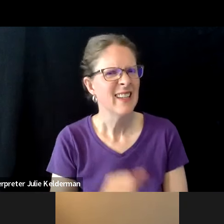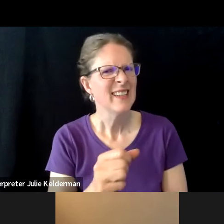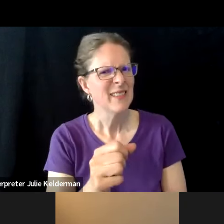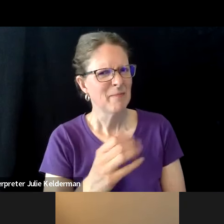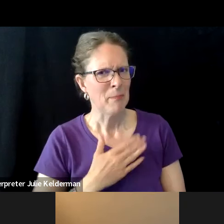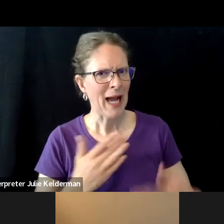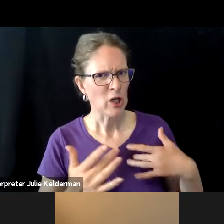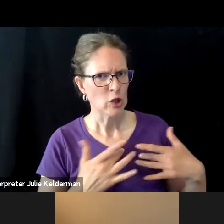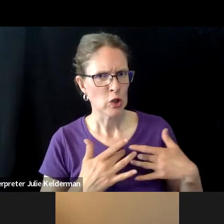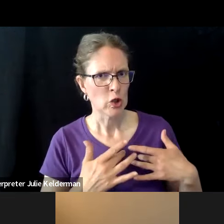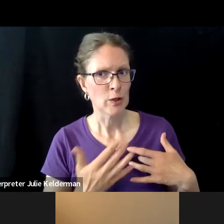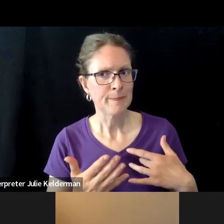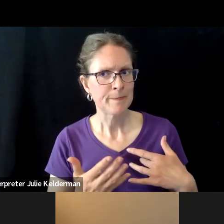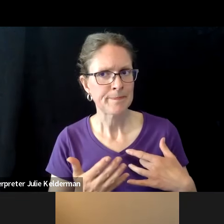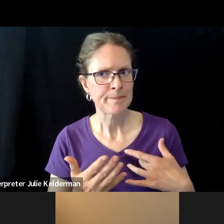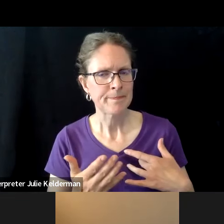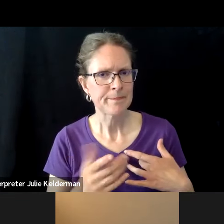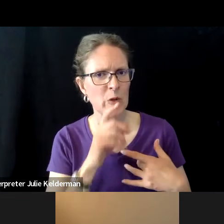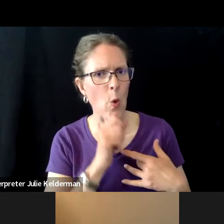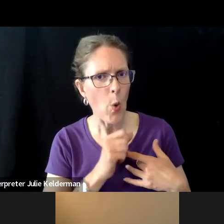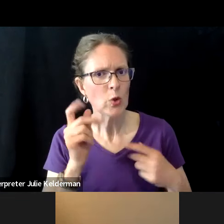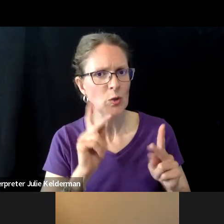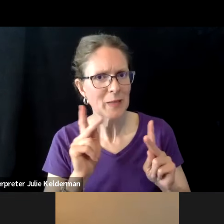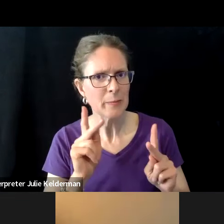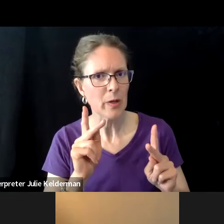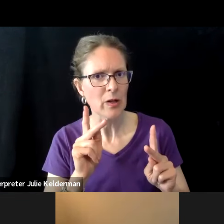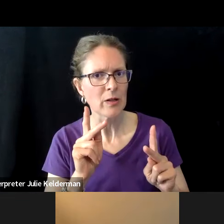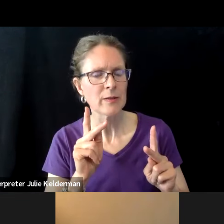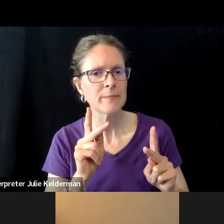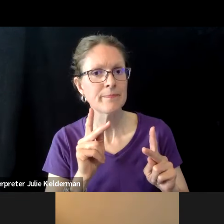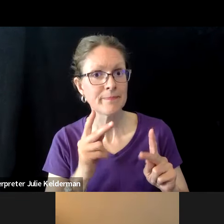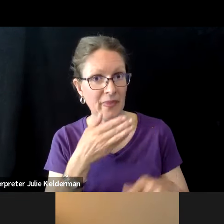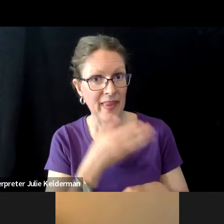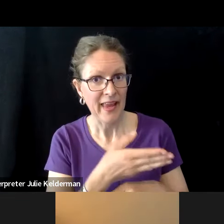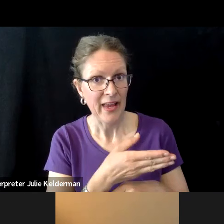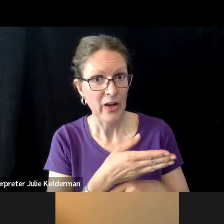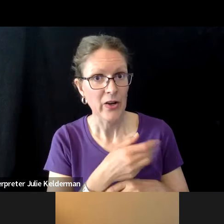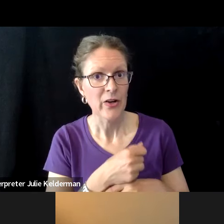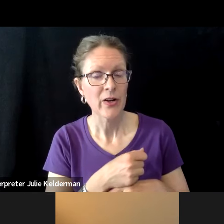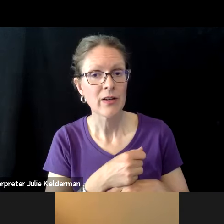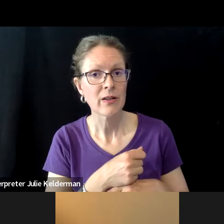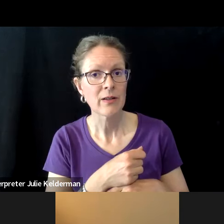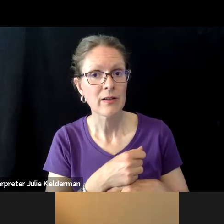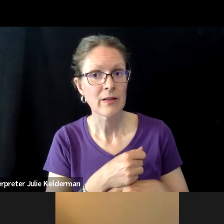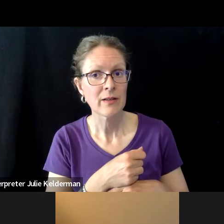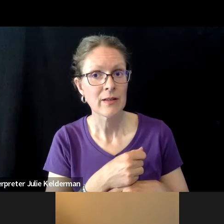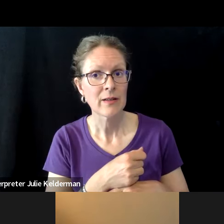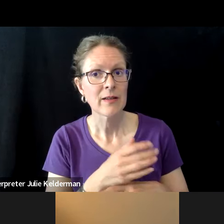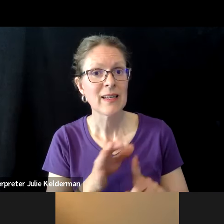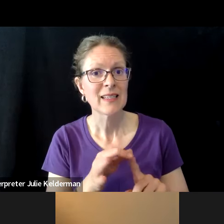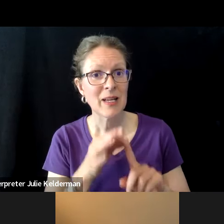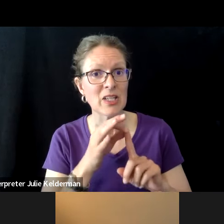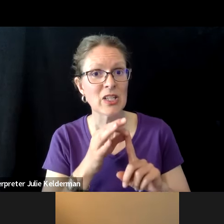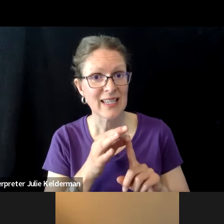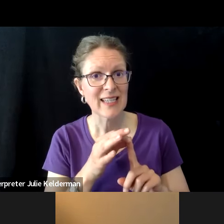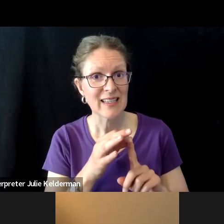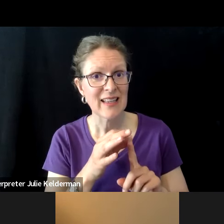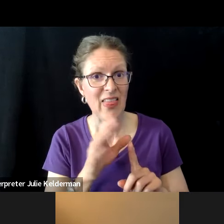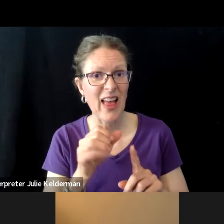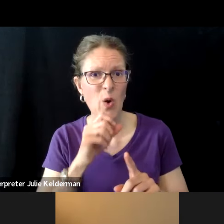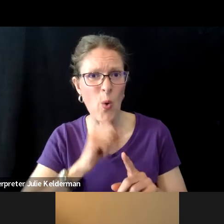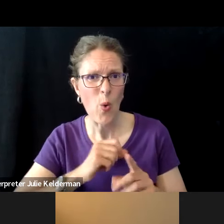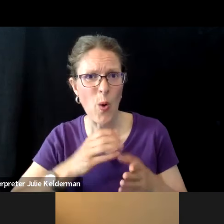is having older people going in there who, especially the more older part of them may be less firm or